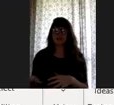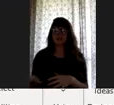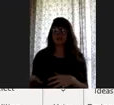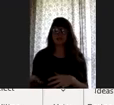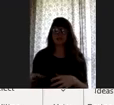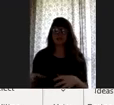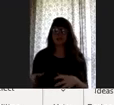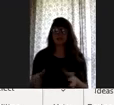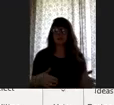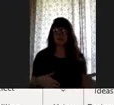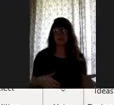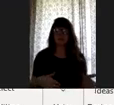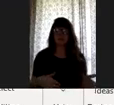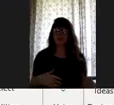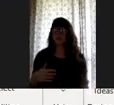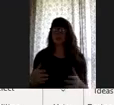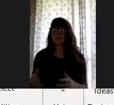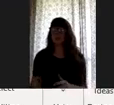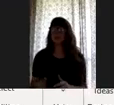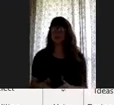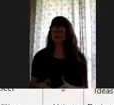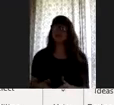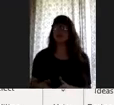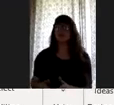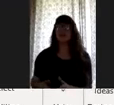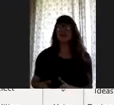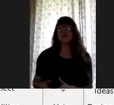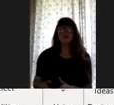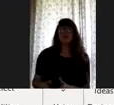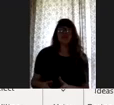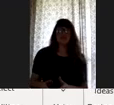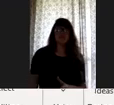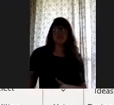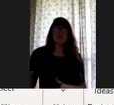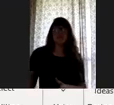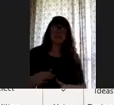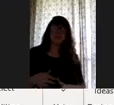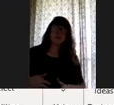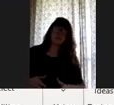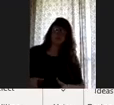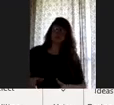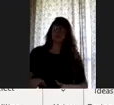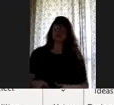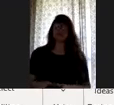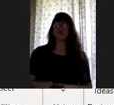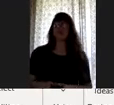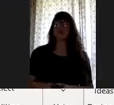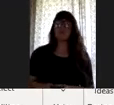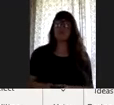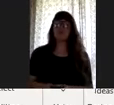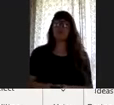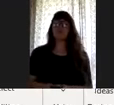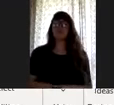think that it allows them to learn more, it allows them to engage more. And so he's been through several different types of studies with the girls,